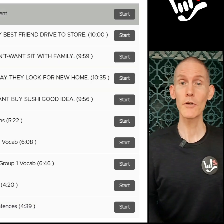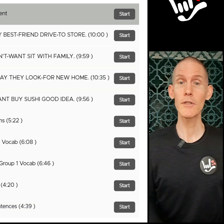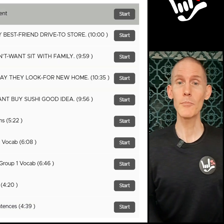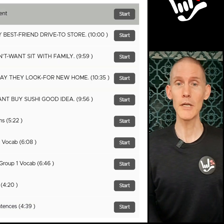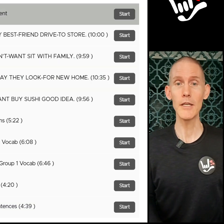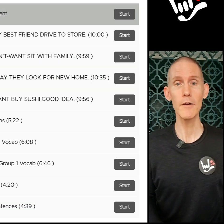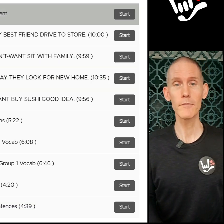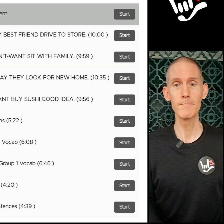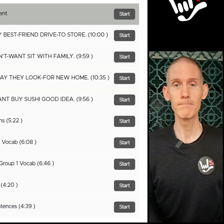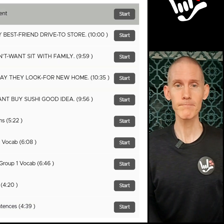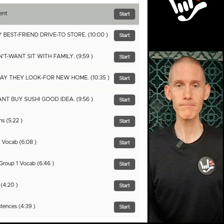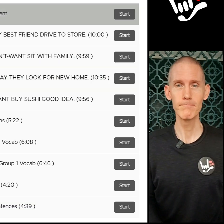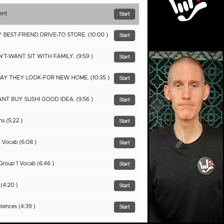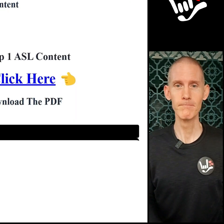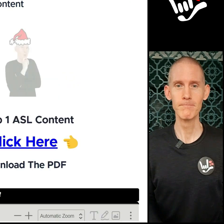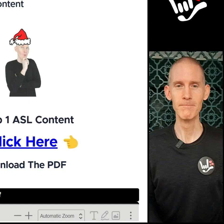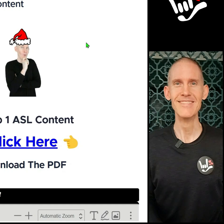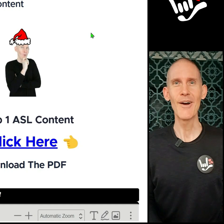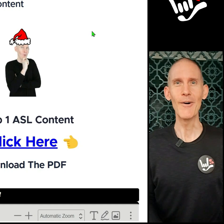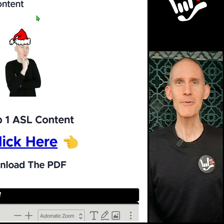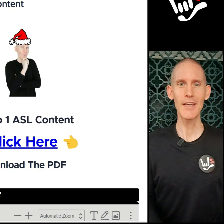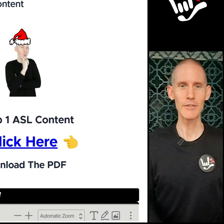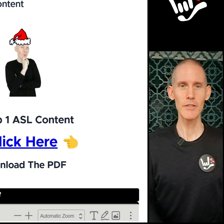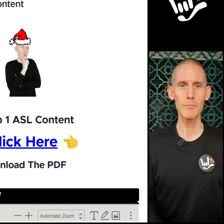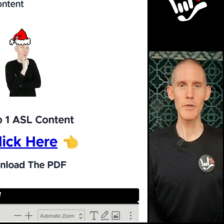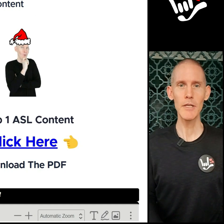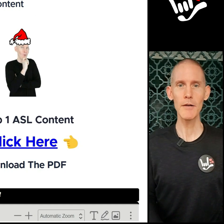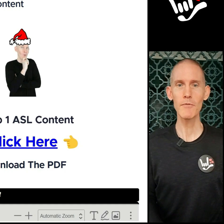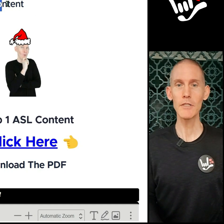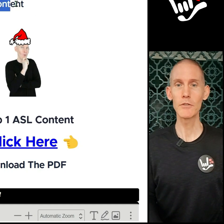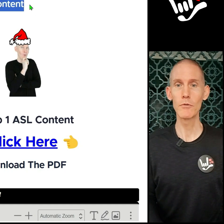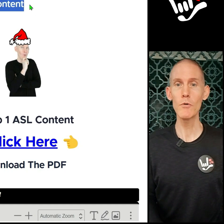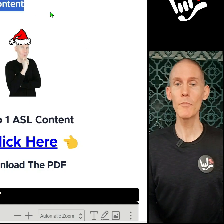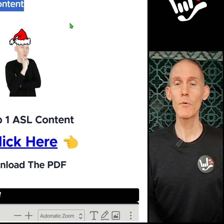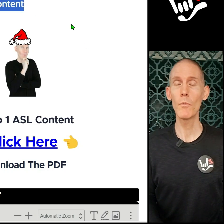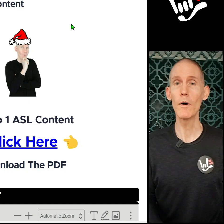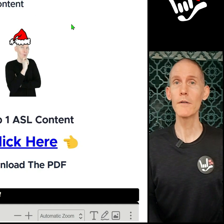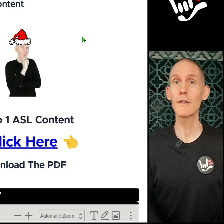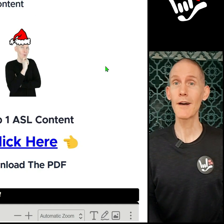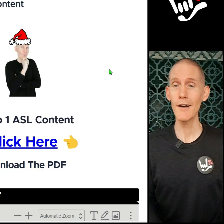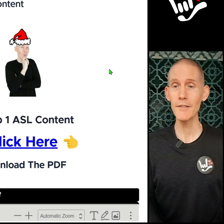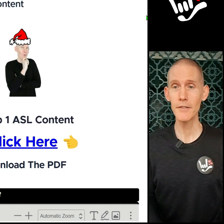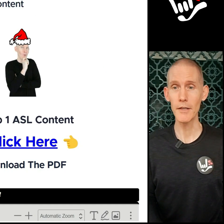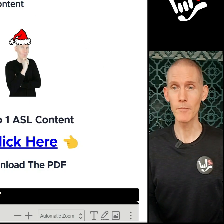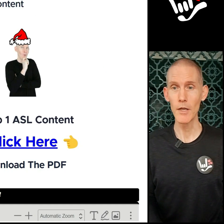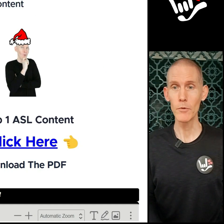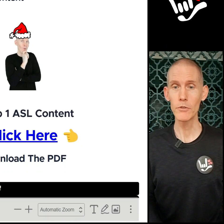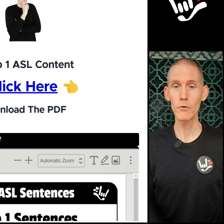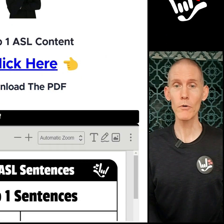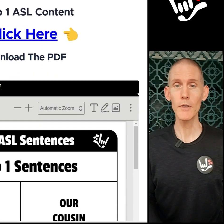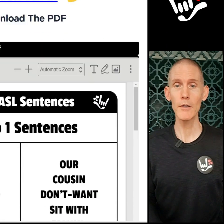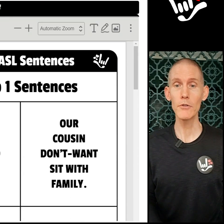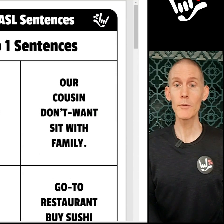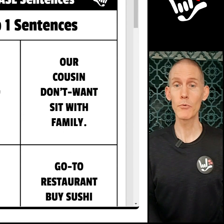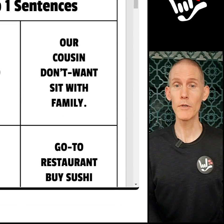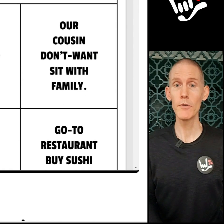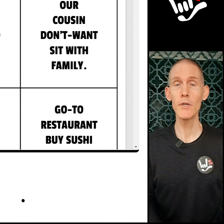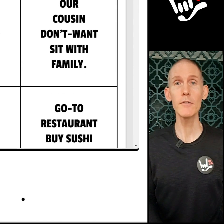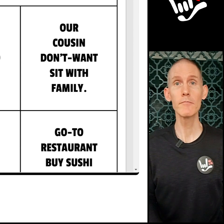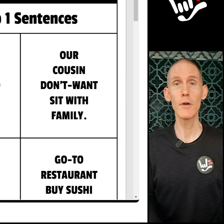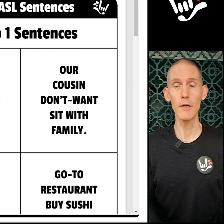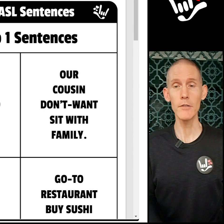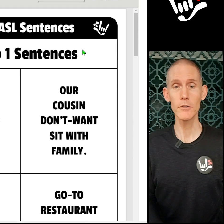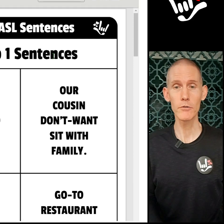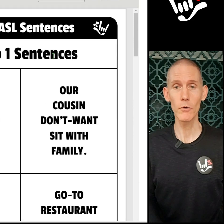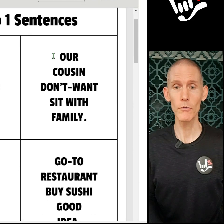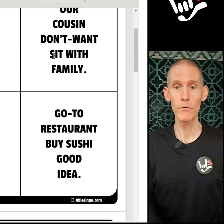let's take a look at the PDF. Okay, so this PDF is group 1 content. When you scroll down, you can preview